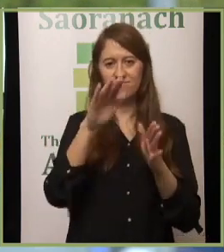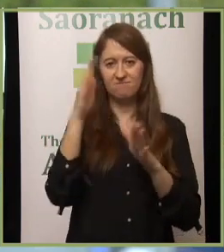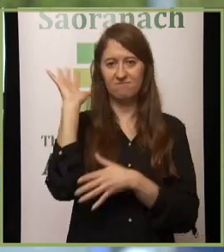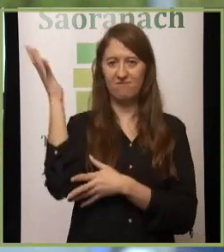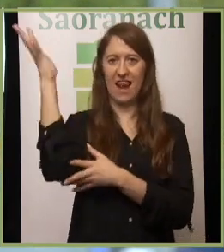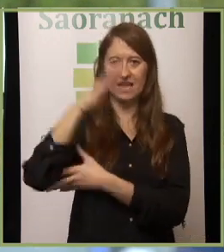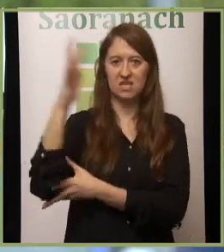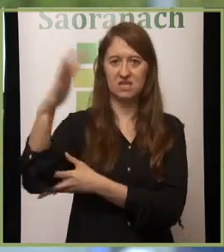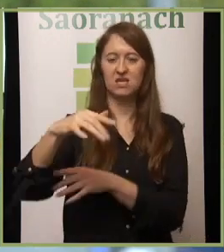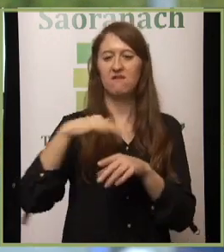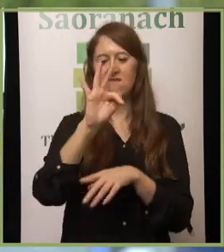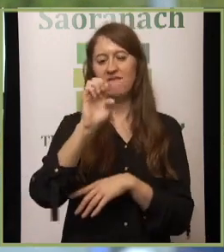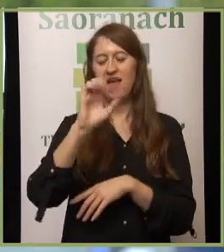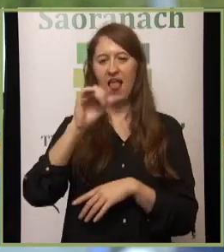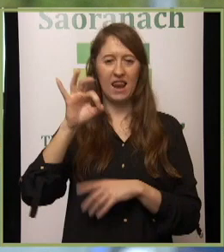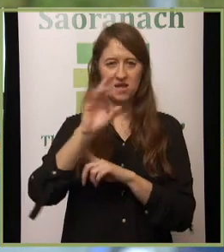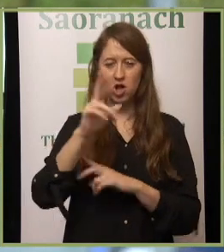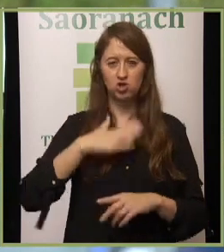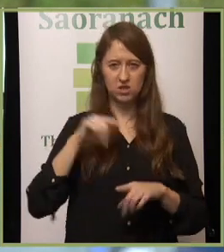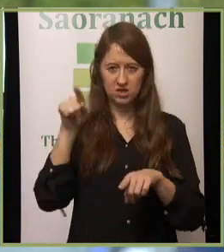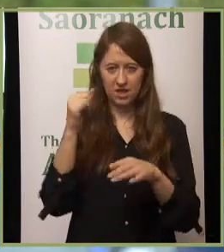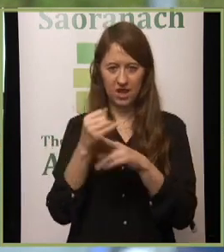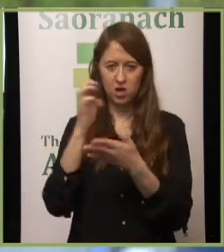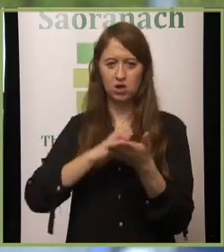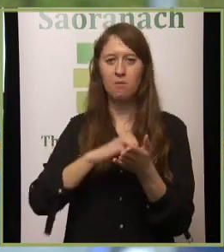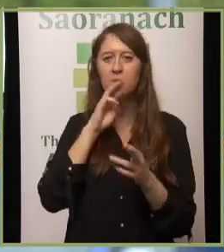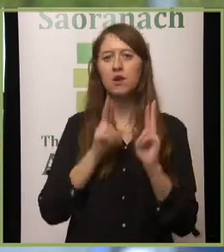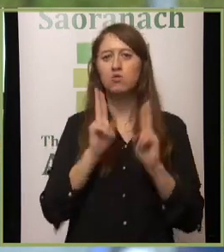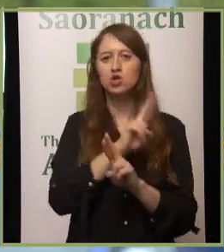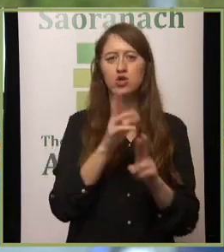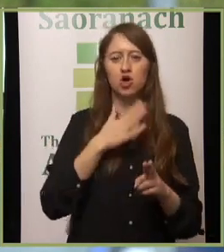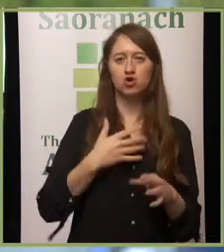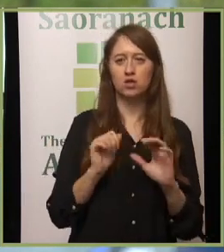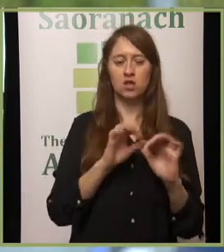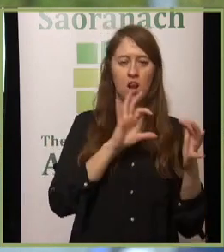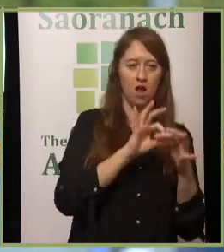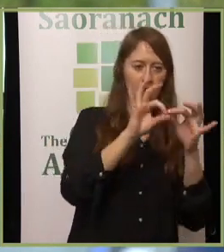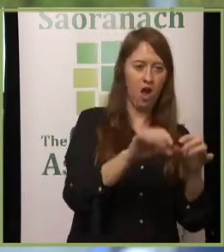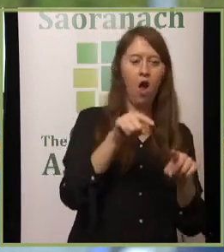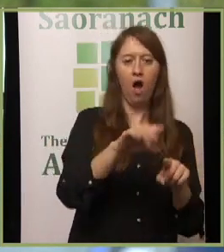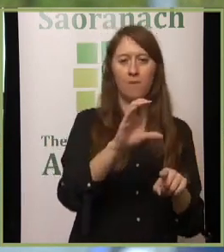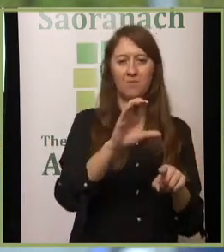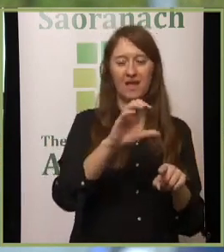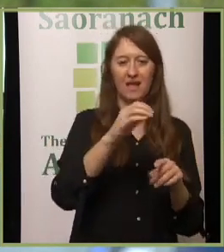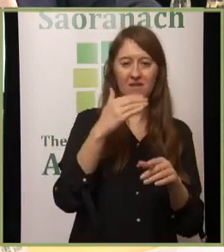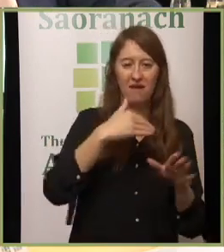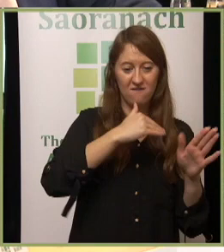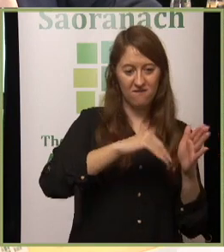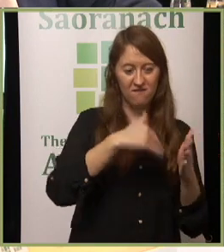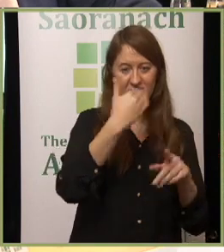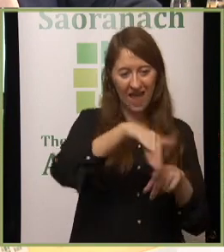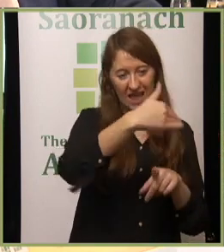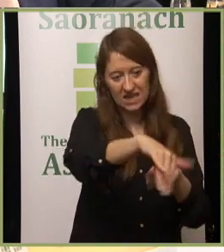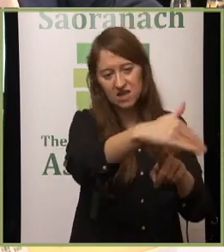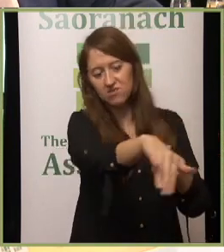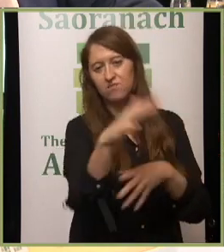continuation of the clear. So we shouldn't basically associate clear felling with just the only means of commercial forestry. Is the